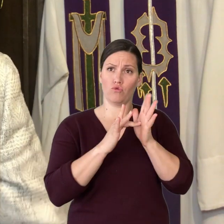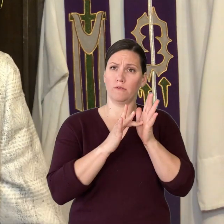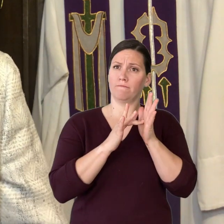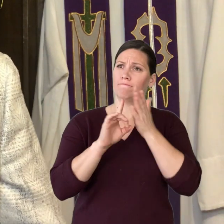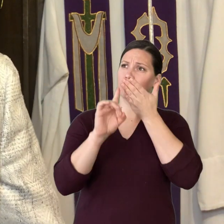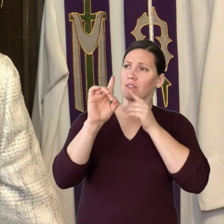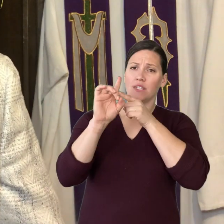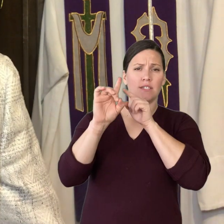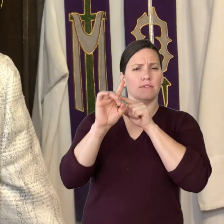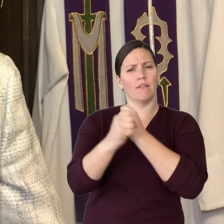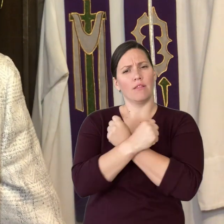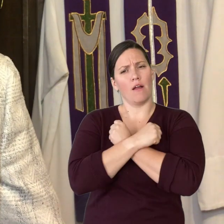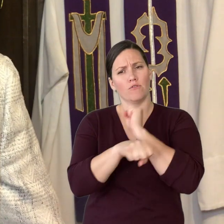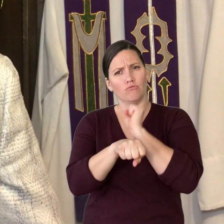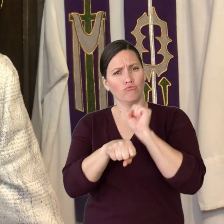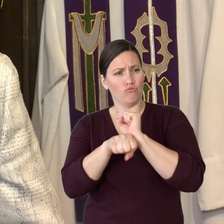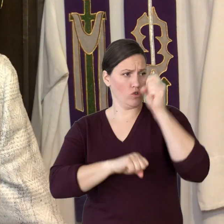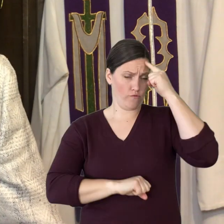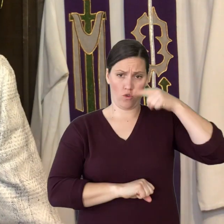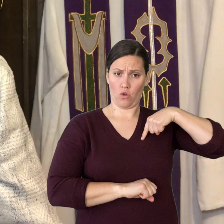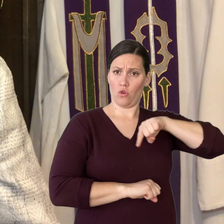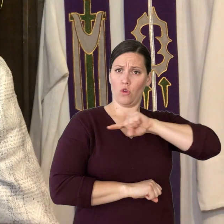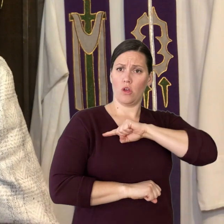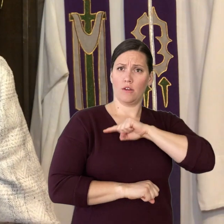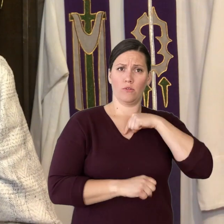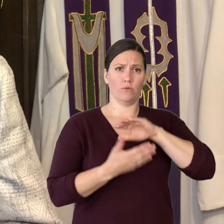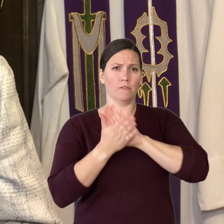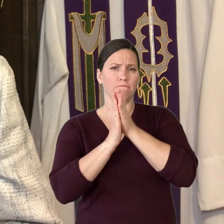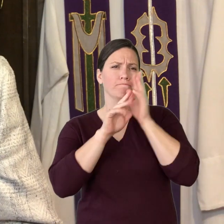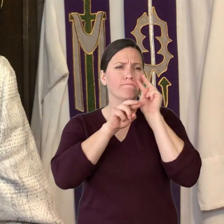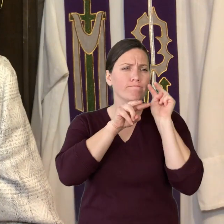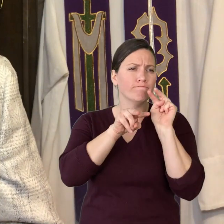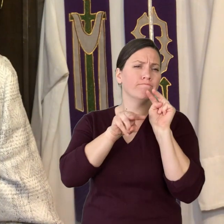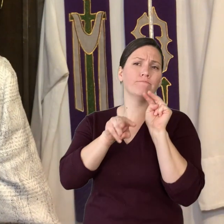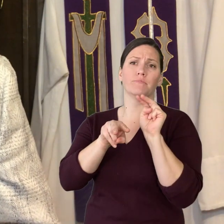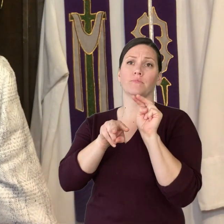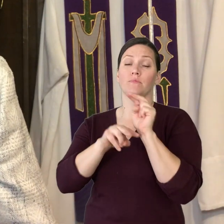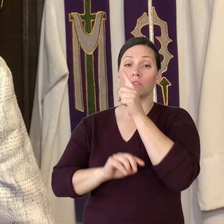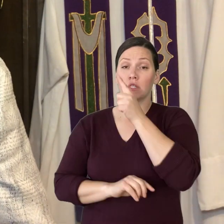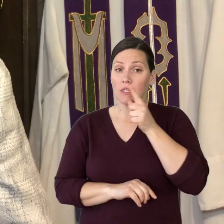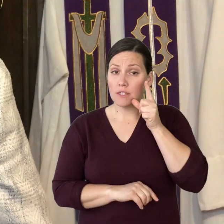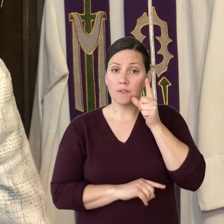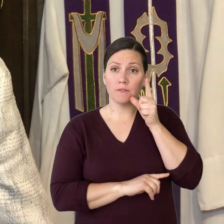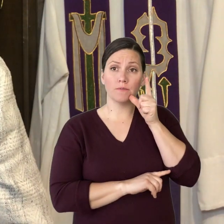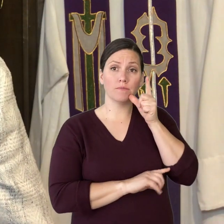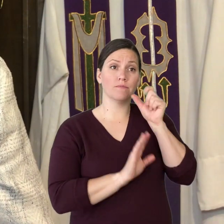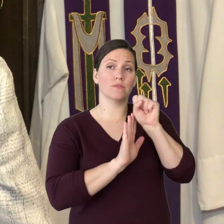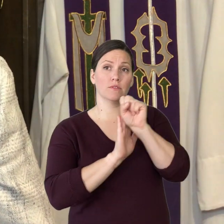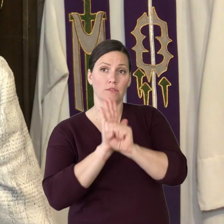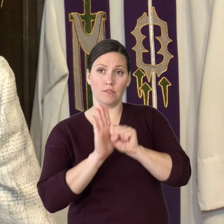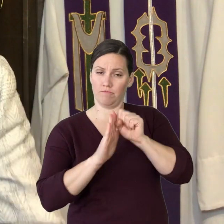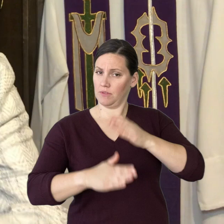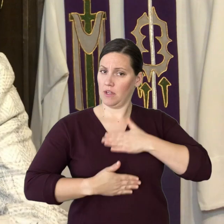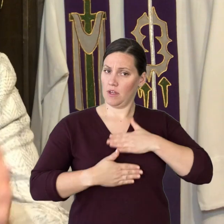love and his work for us. So we're going to be taking a look at that as we begin our Lenten season. We're glad